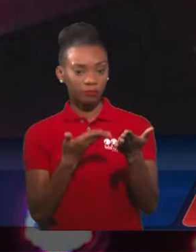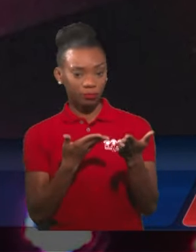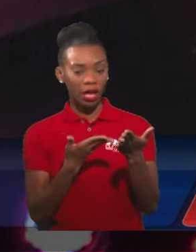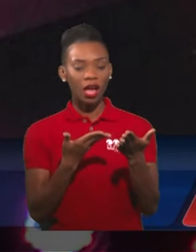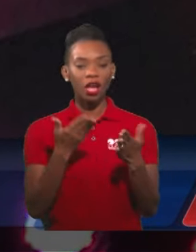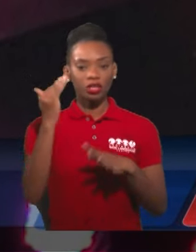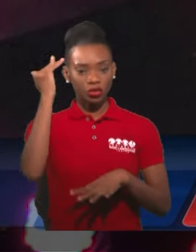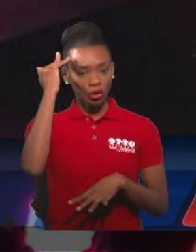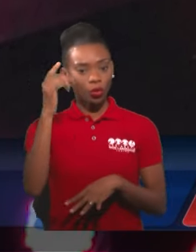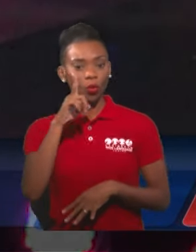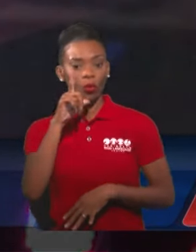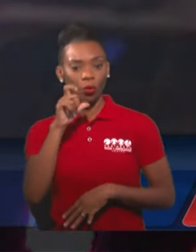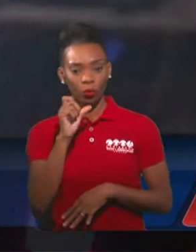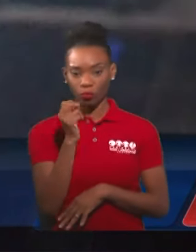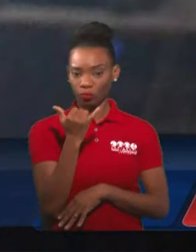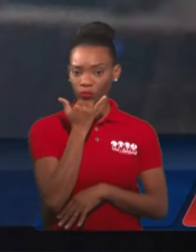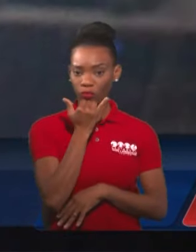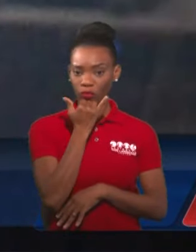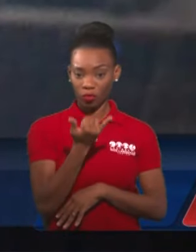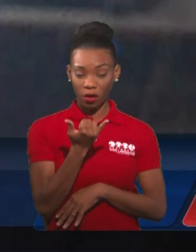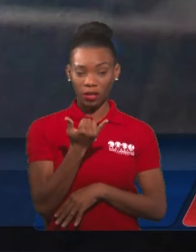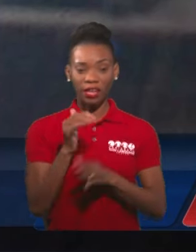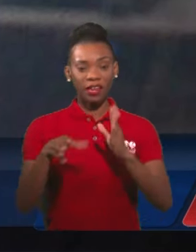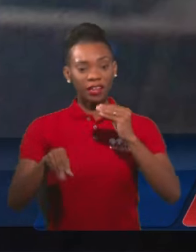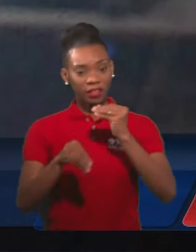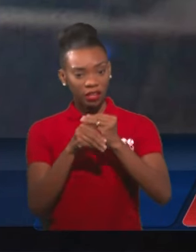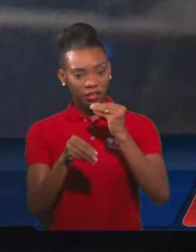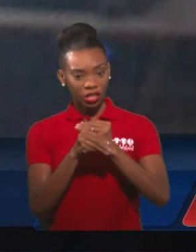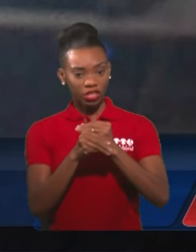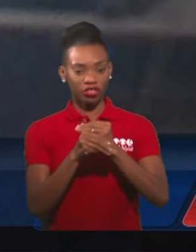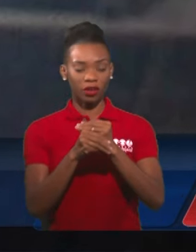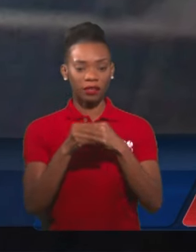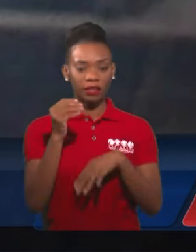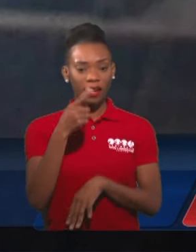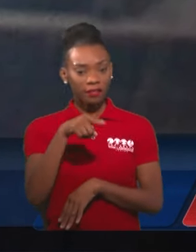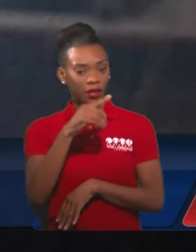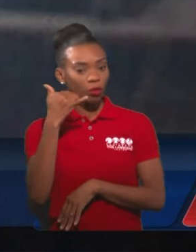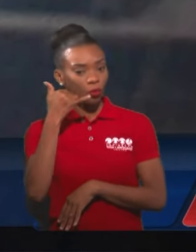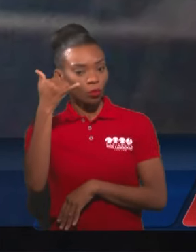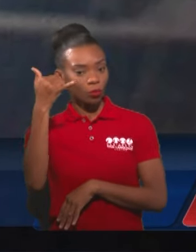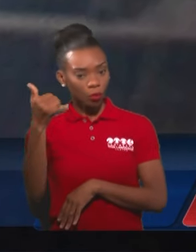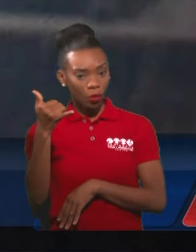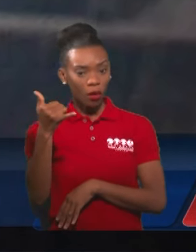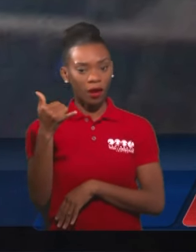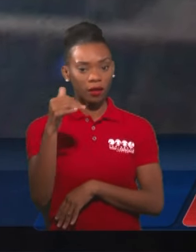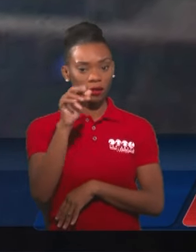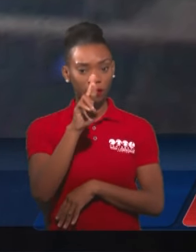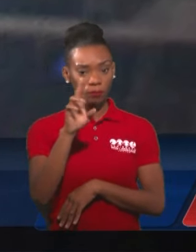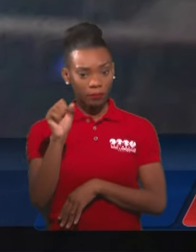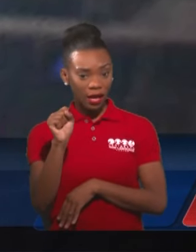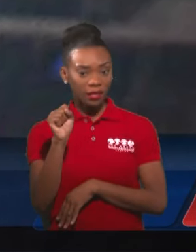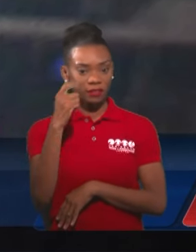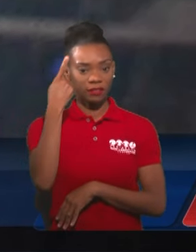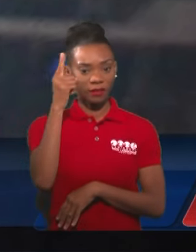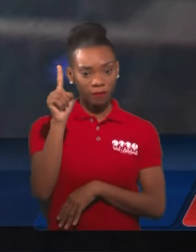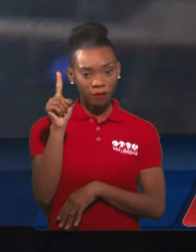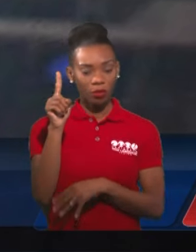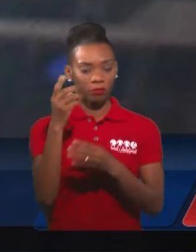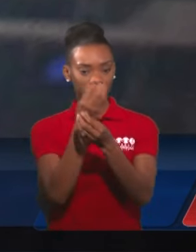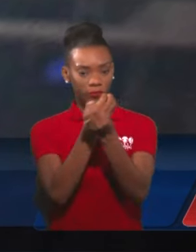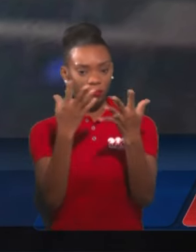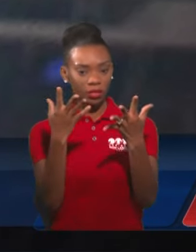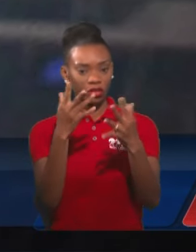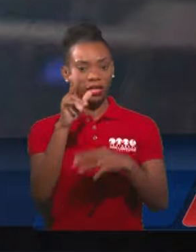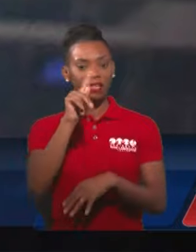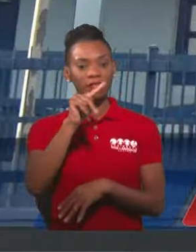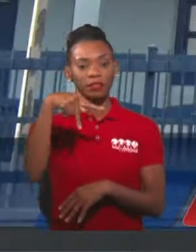suspect. Investigators have also reached out to Mr. Supersad for further information as the investigation unfolds. Additionally, the TTPS said